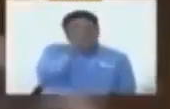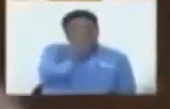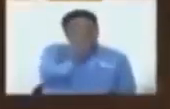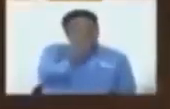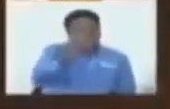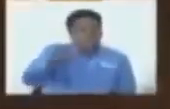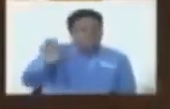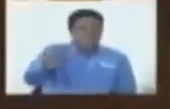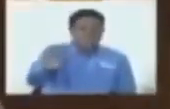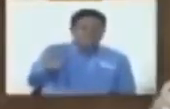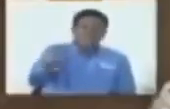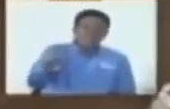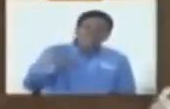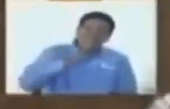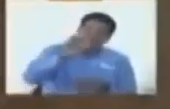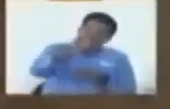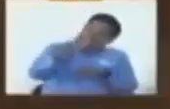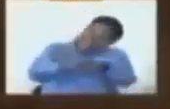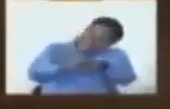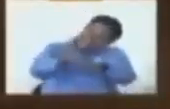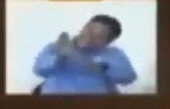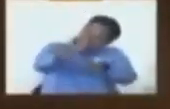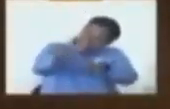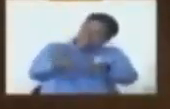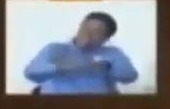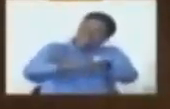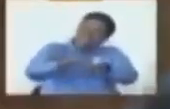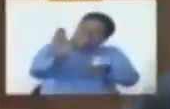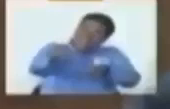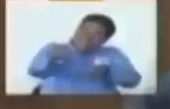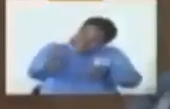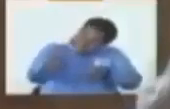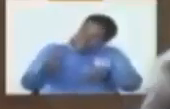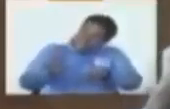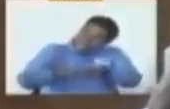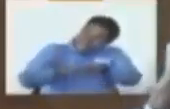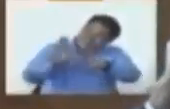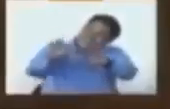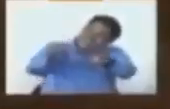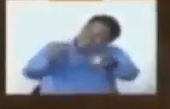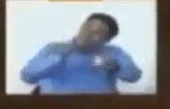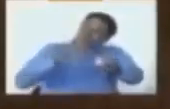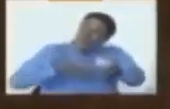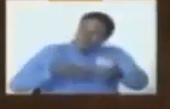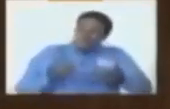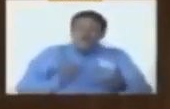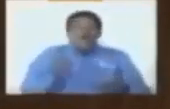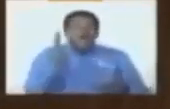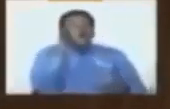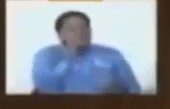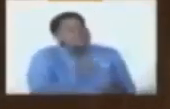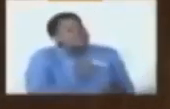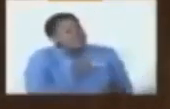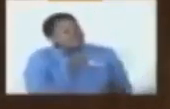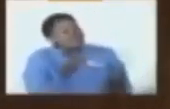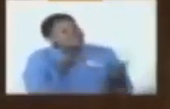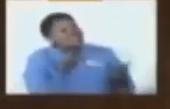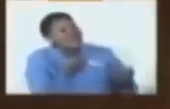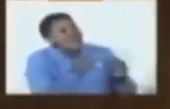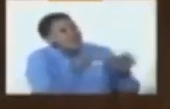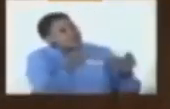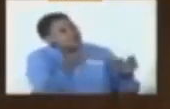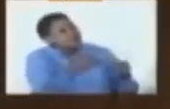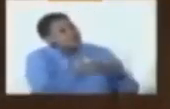seat. Take your seat. Yield to a woman. The member. Yield to a woman. I will, but I'm saying the language you